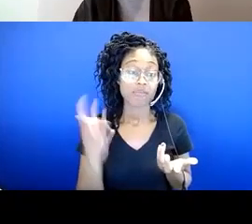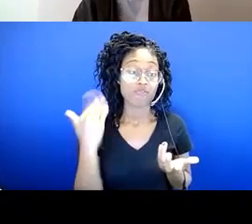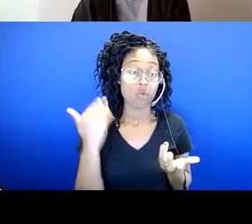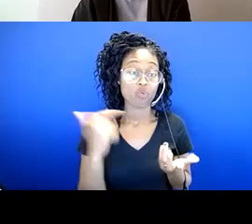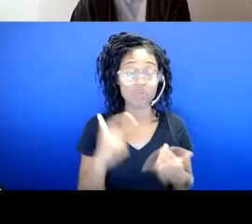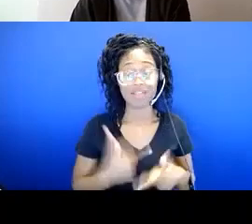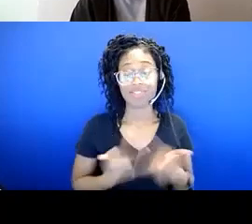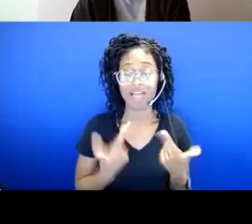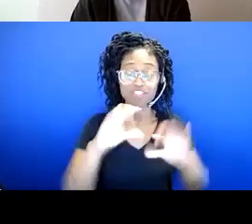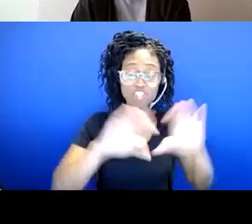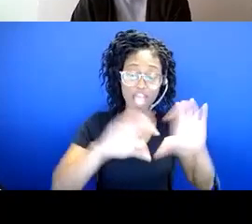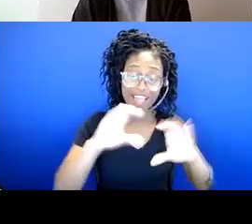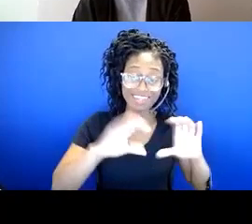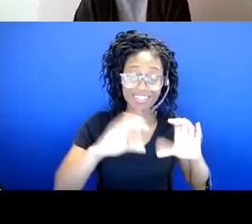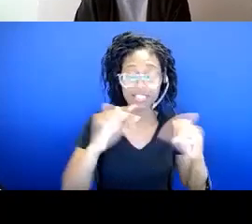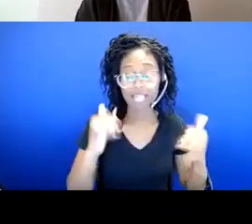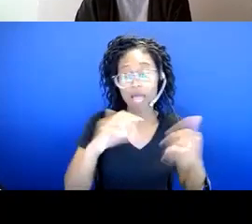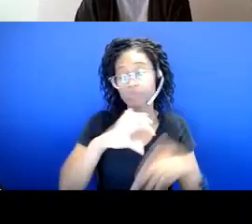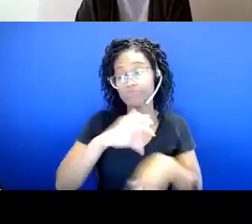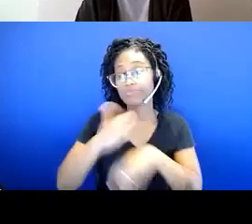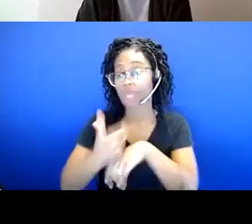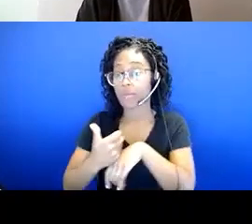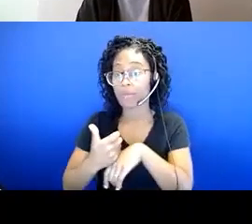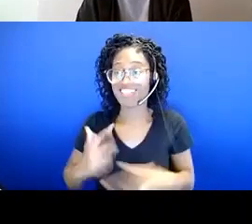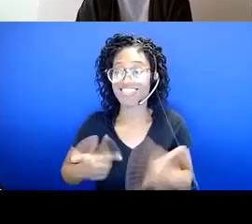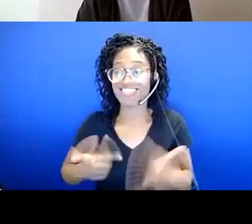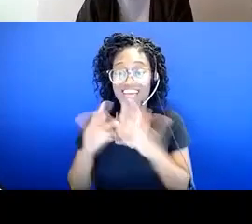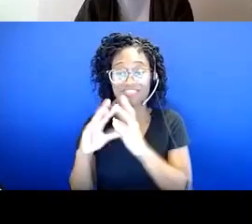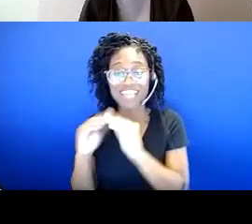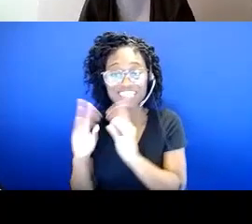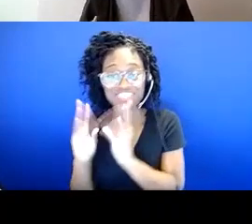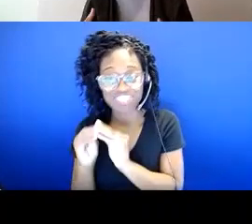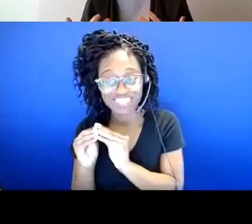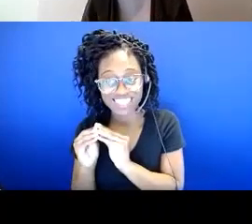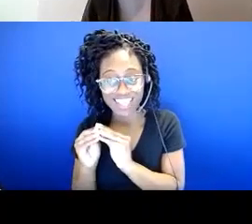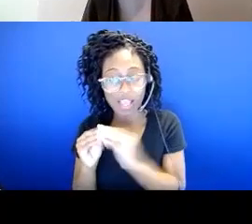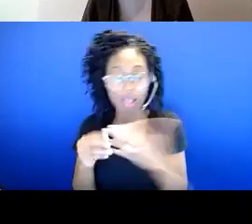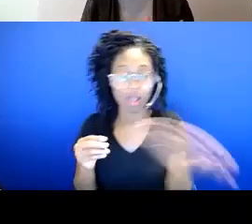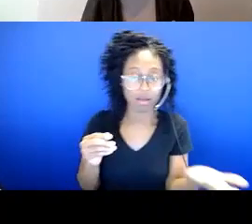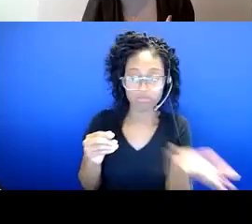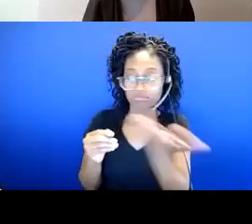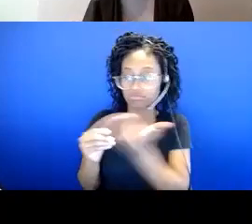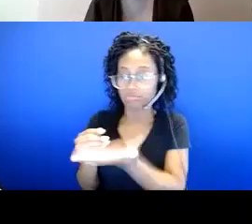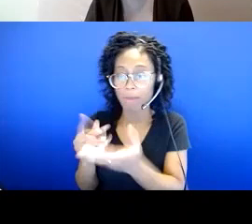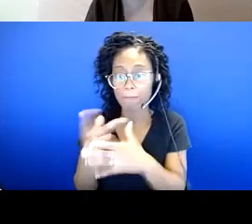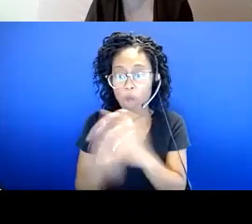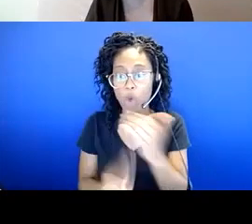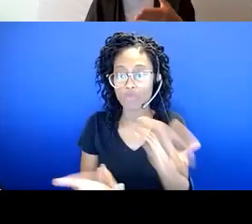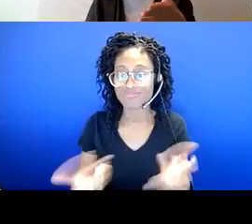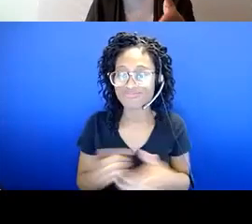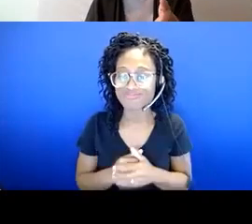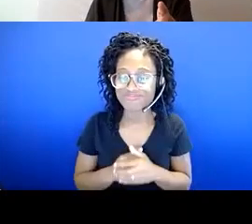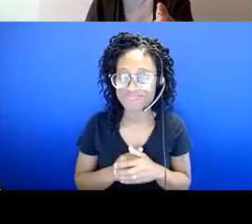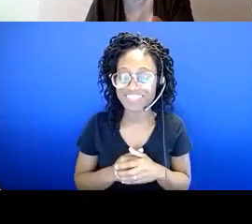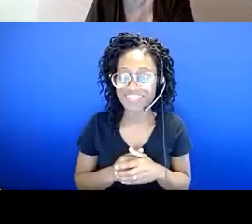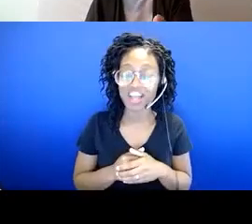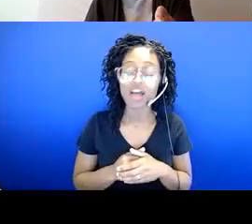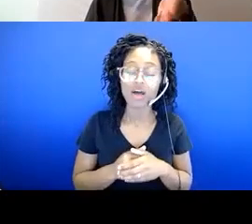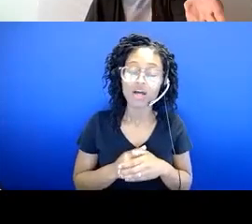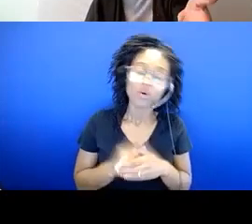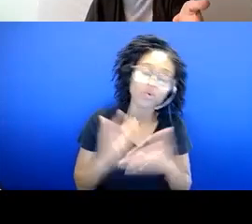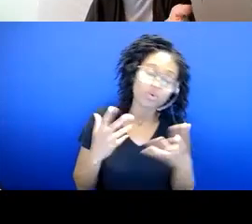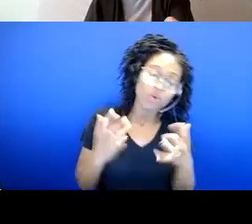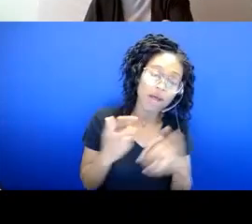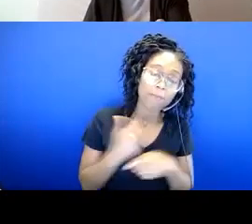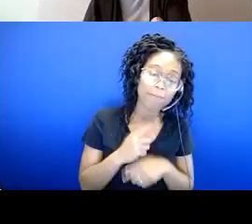being able to schedule live sessions, and what that can mean for real-time exchange, where others would